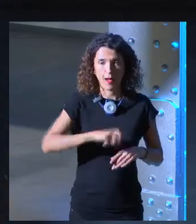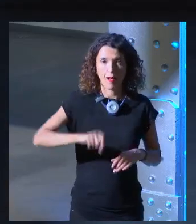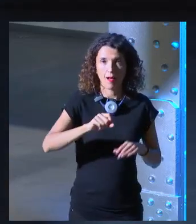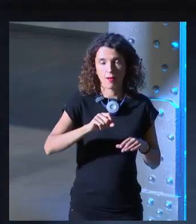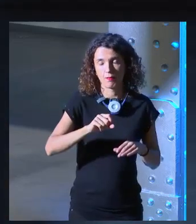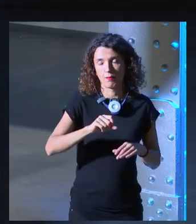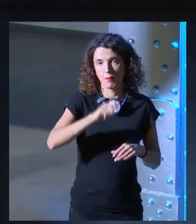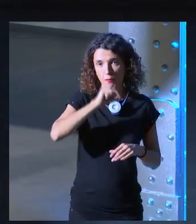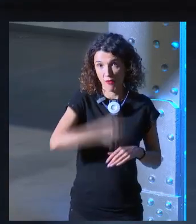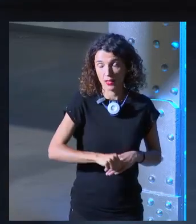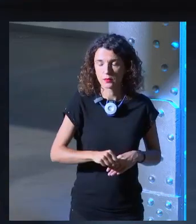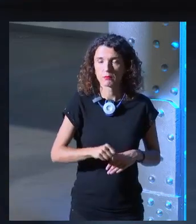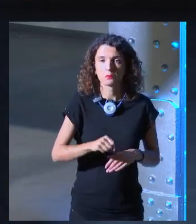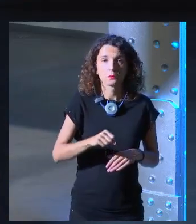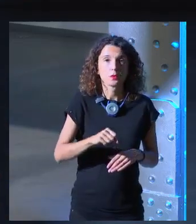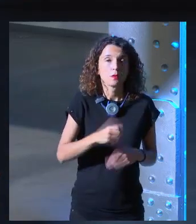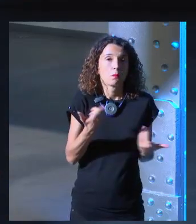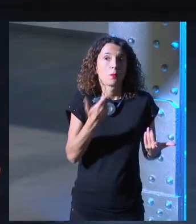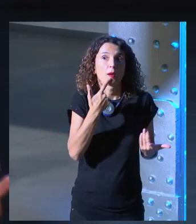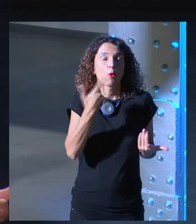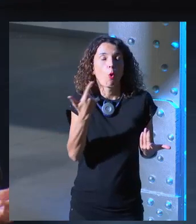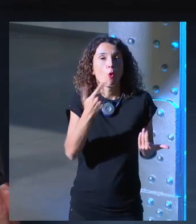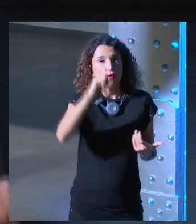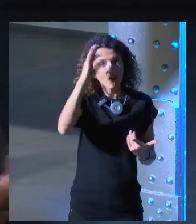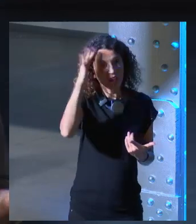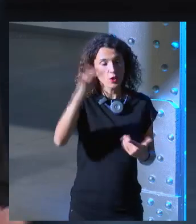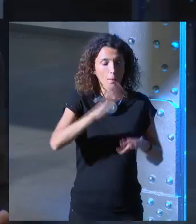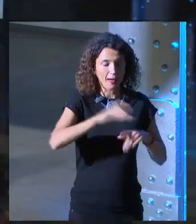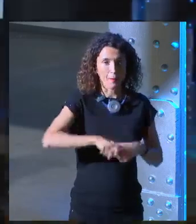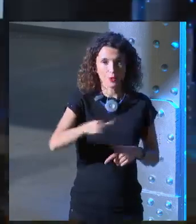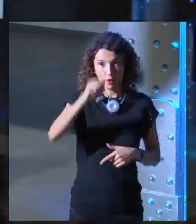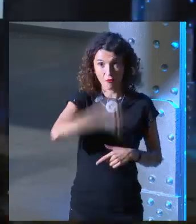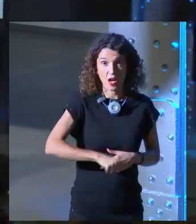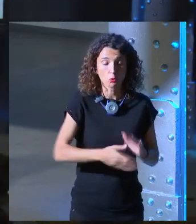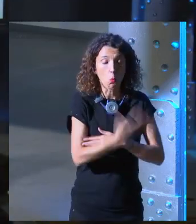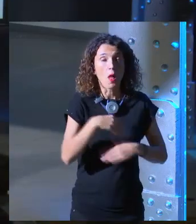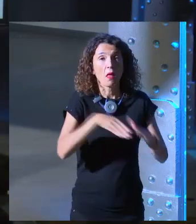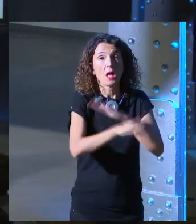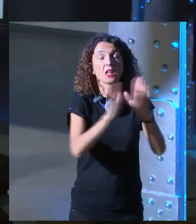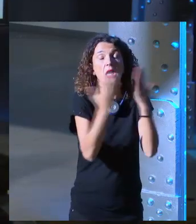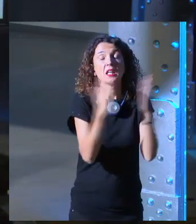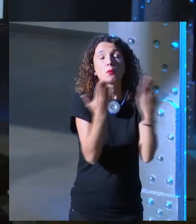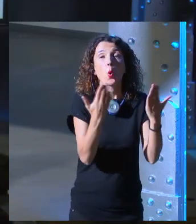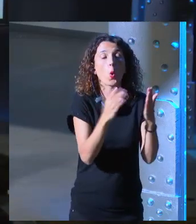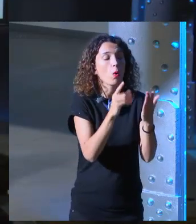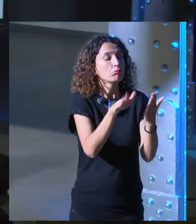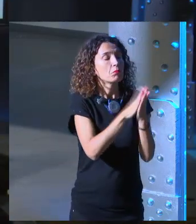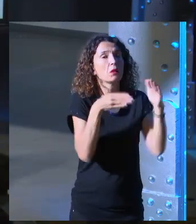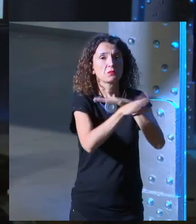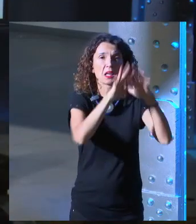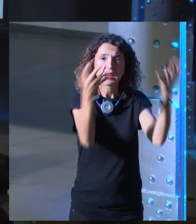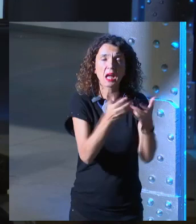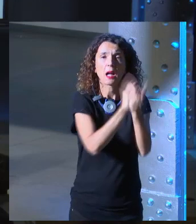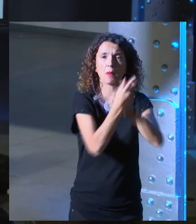stories. You know, we make them into something else, and we can do that. Sometimes it happens in a way which can be a